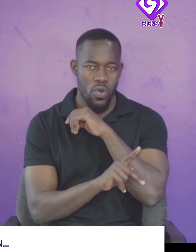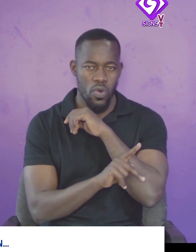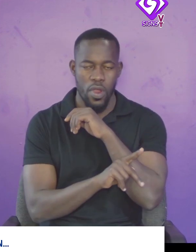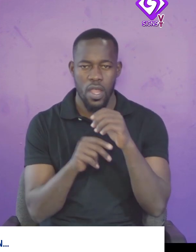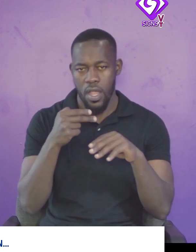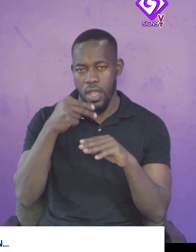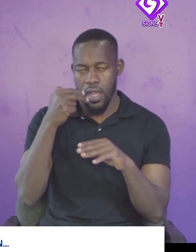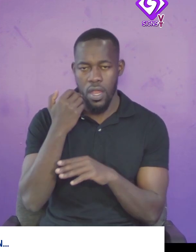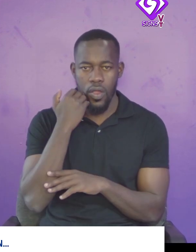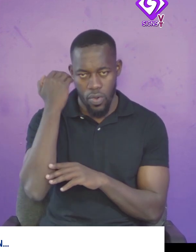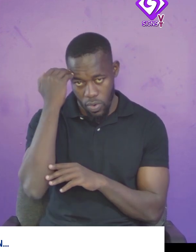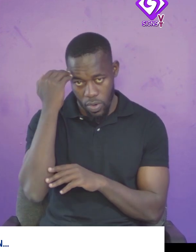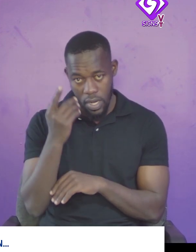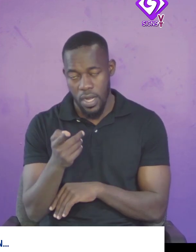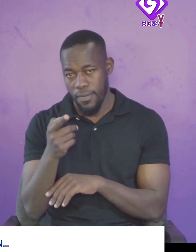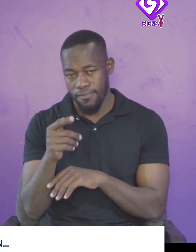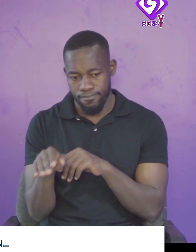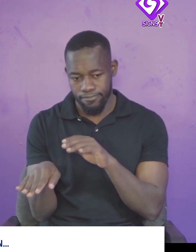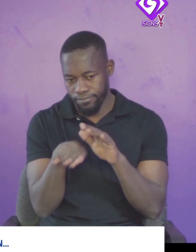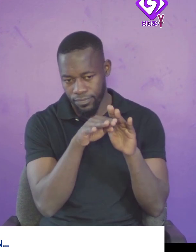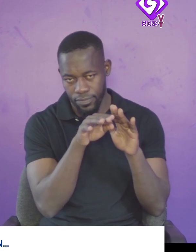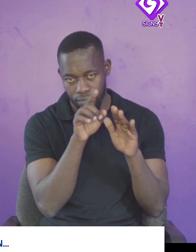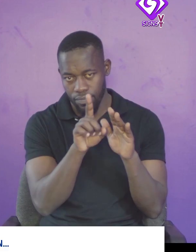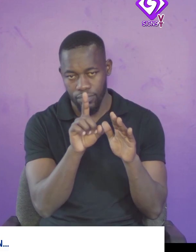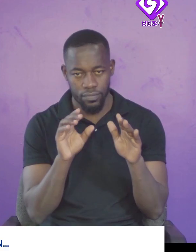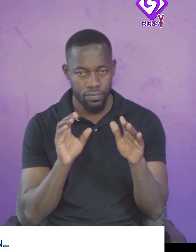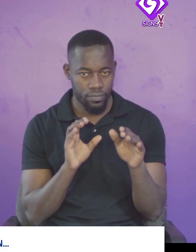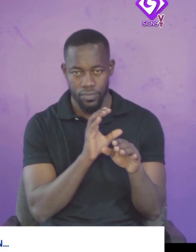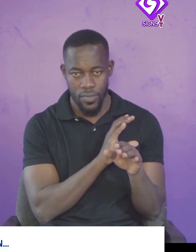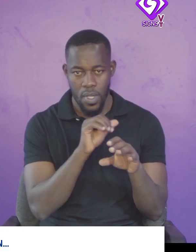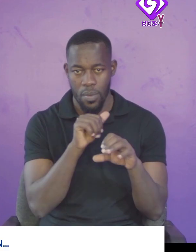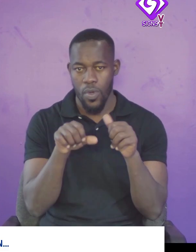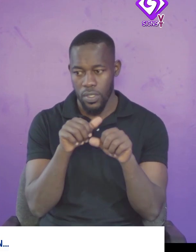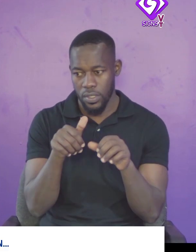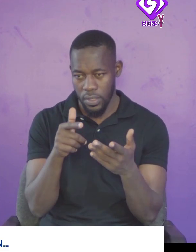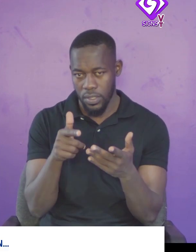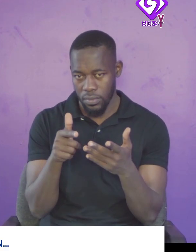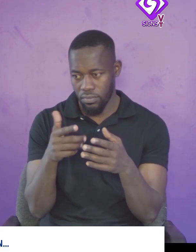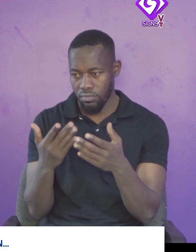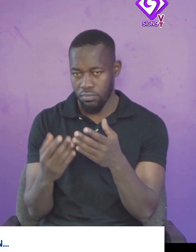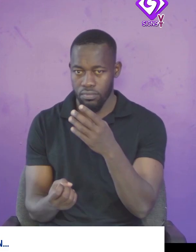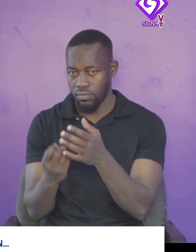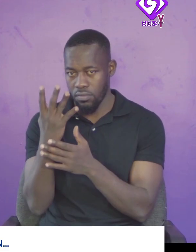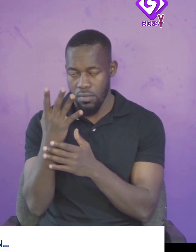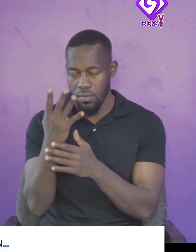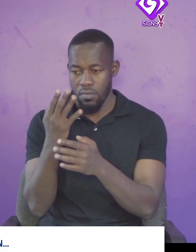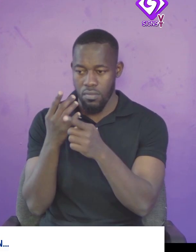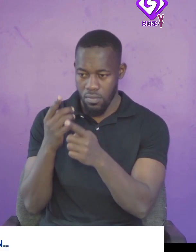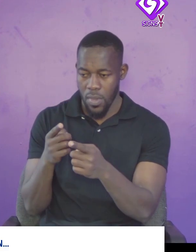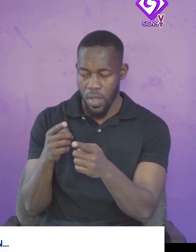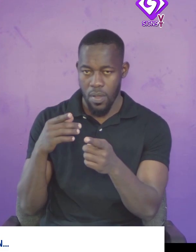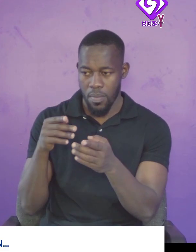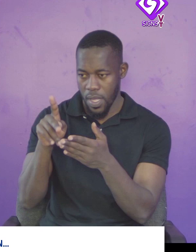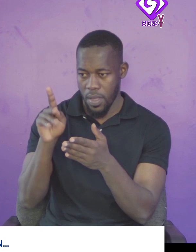a panel of experts to formulate a compensation framework for individuals harmed during the demonstrations